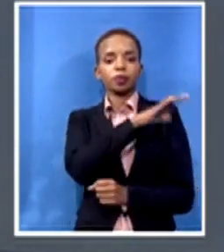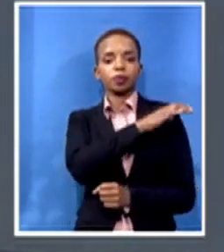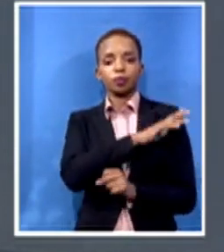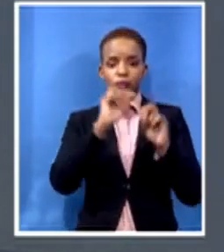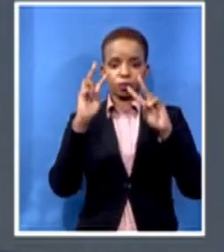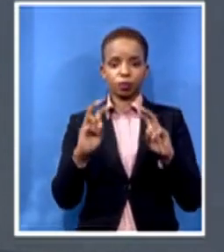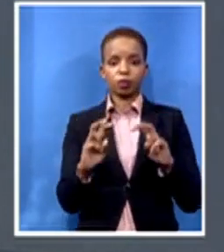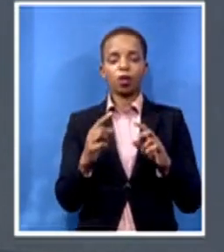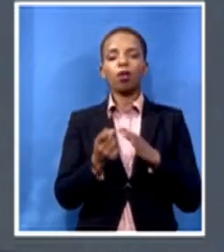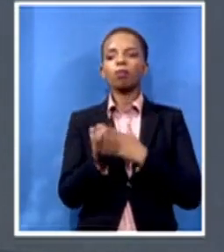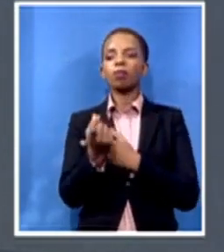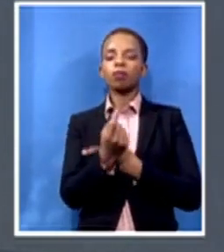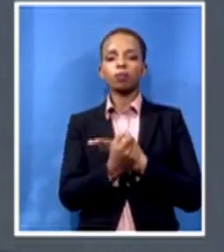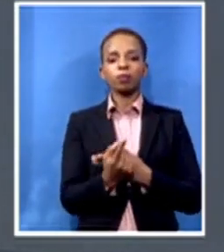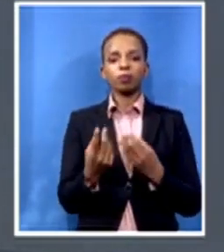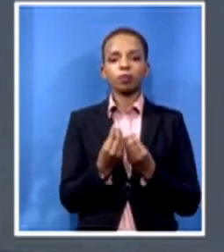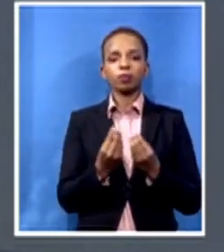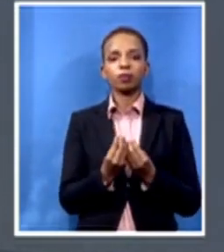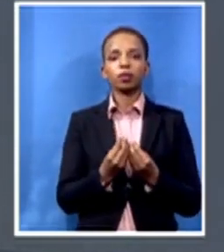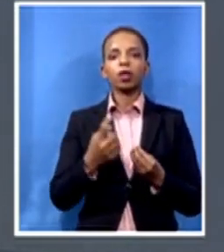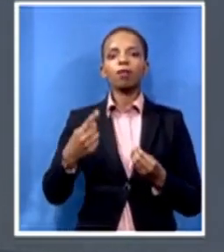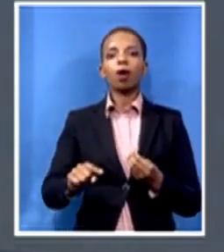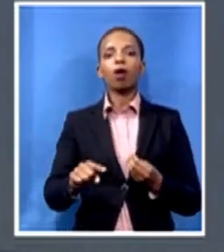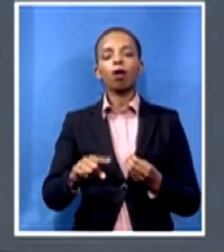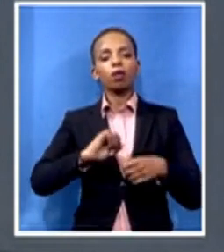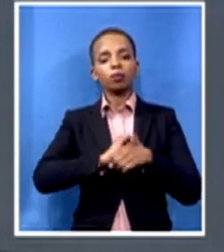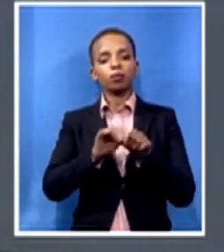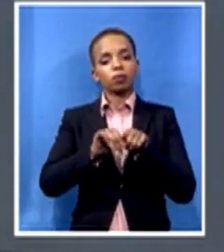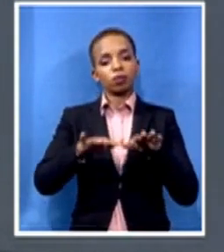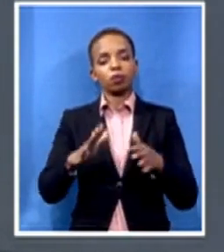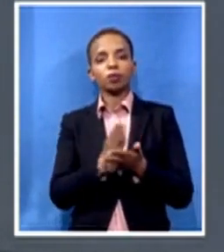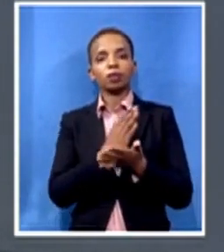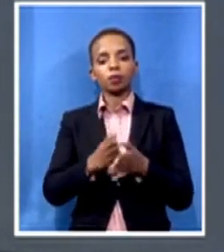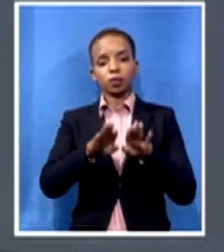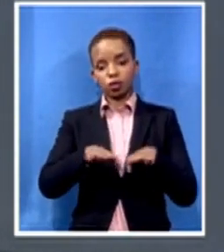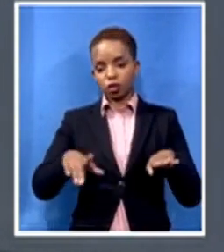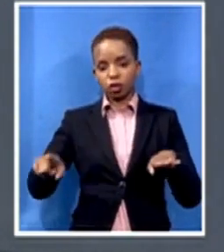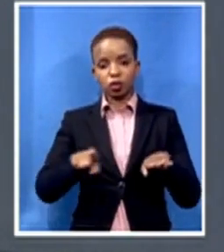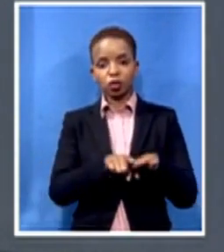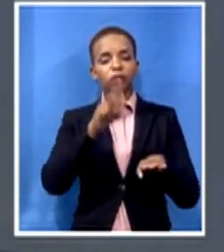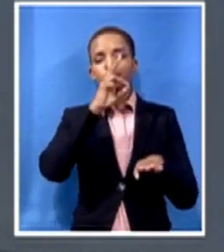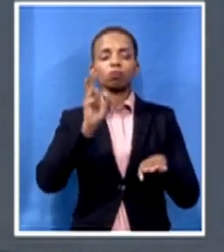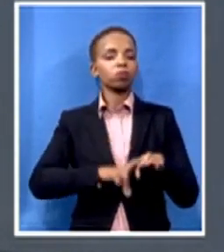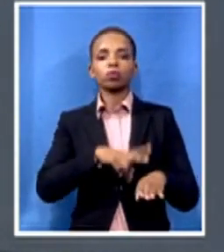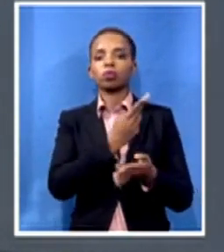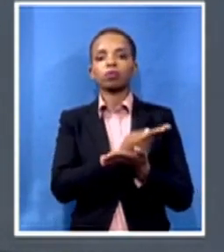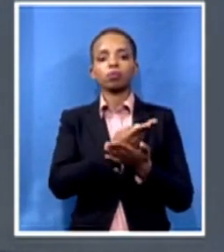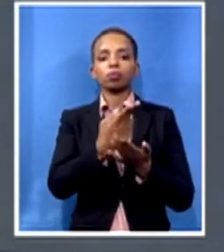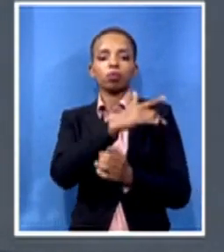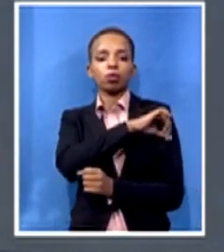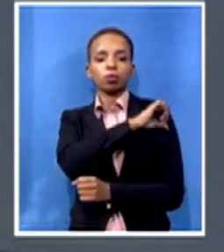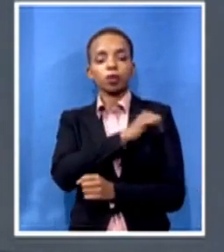children compared with adults. Some children, though, do require hospitalization and intensive care. Recent